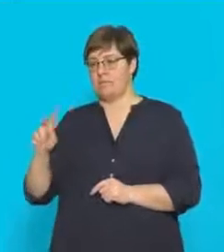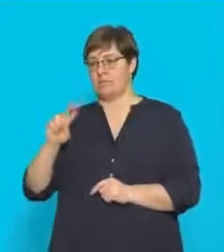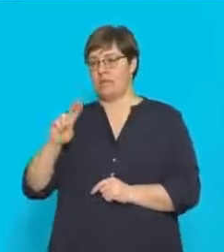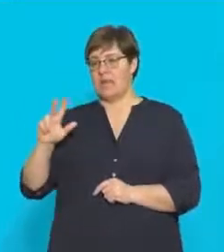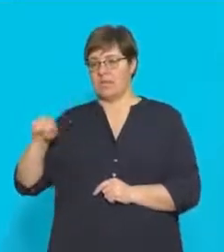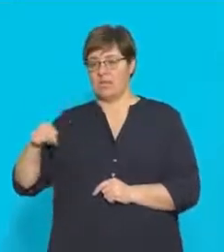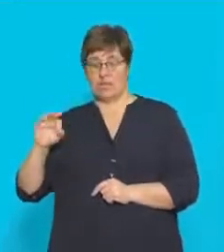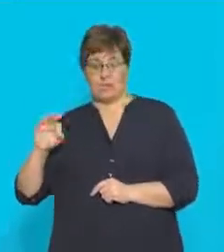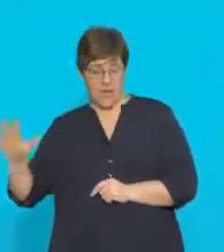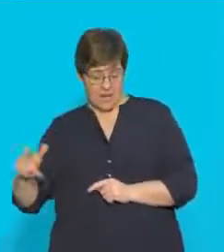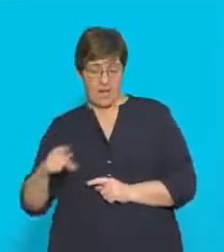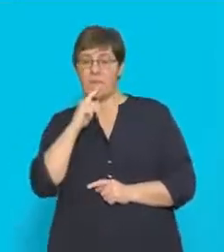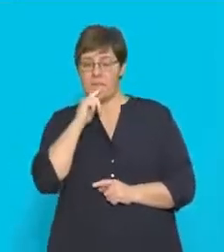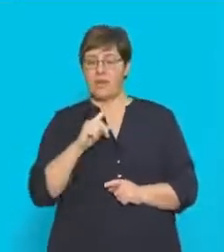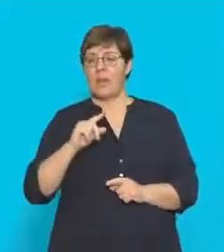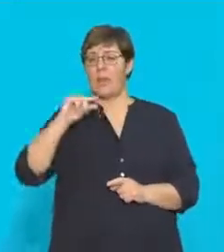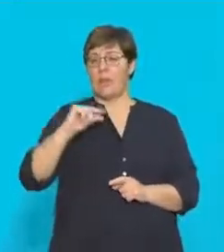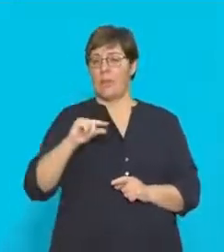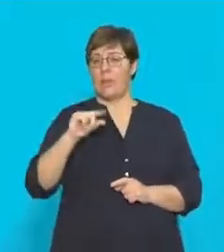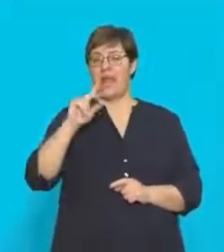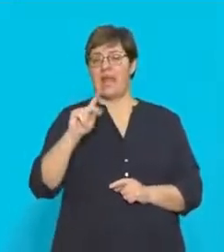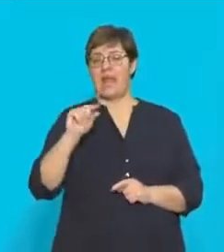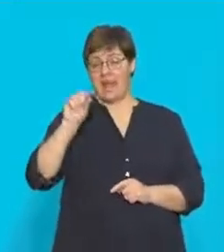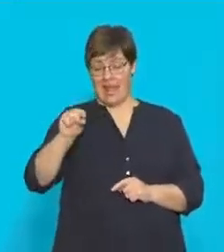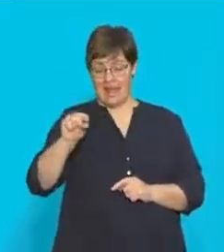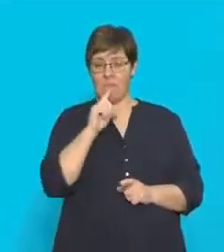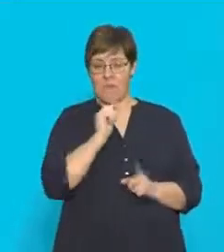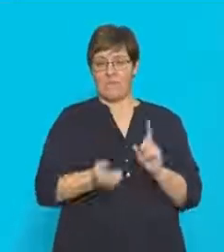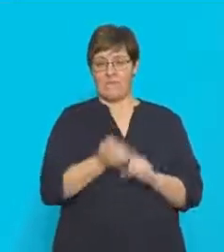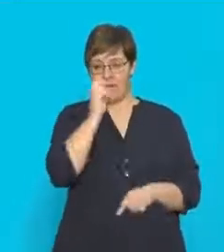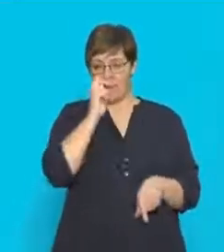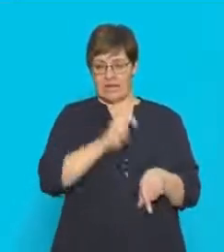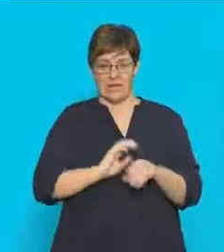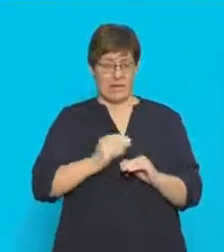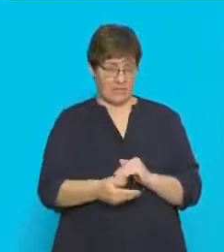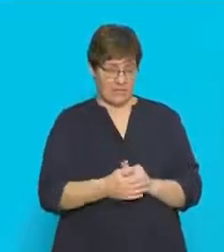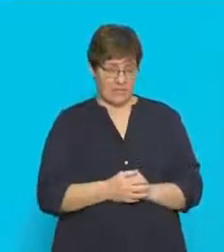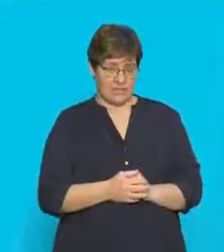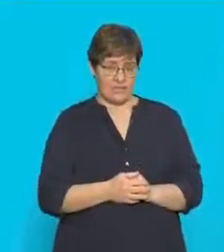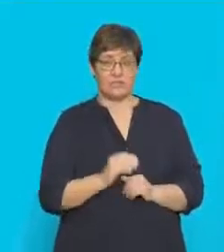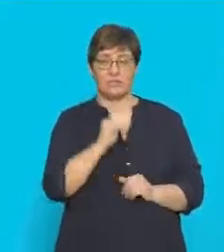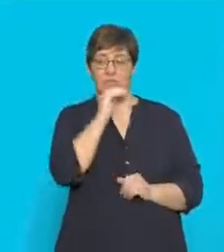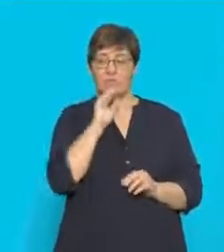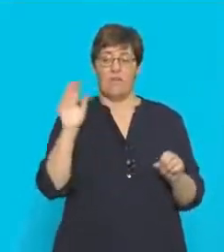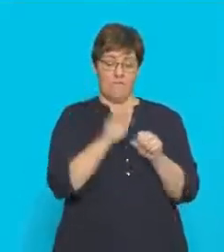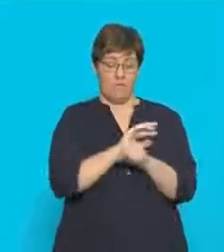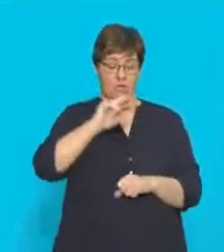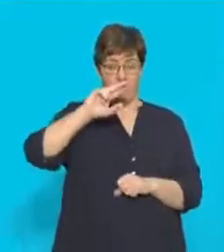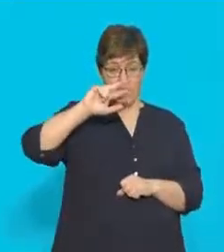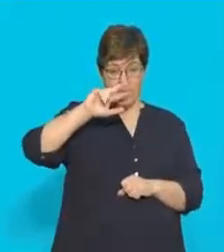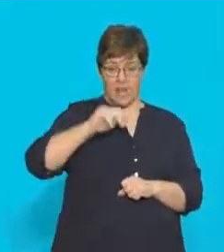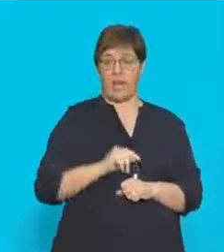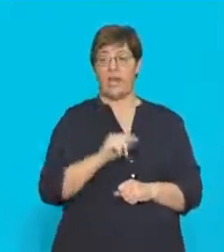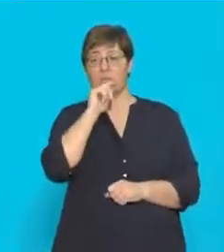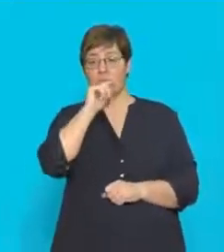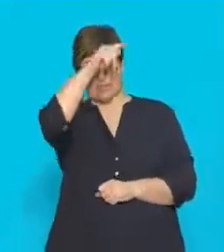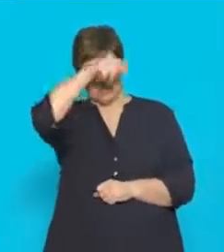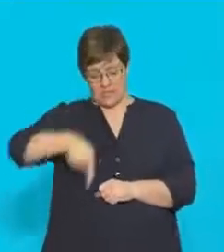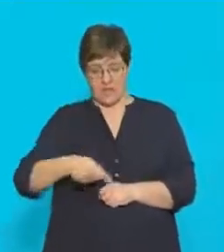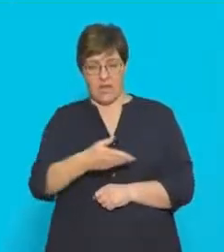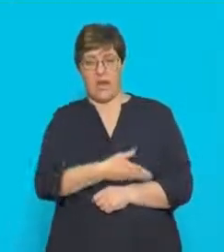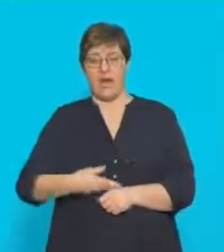to find is little k. We need to find this piece here. So again, we're going to use that full pair, and we're going to use that